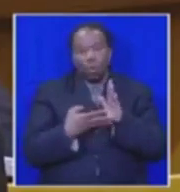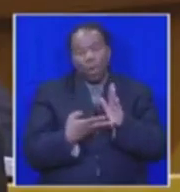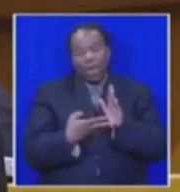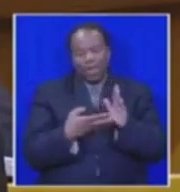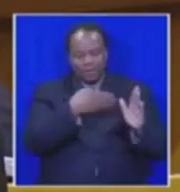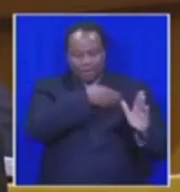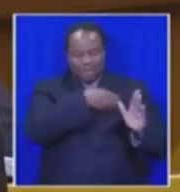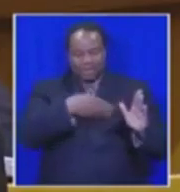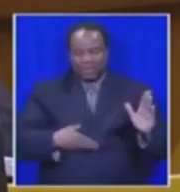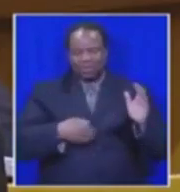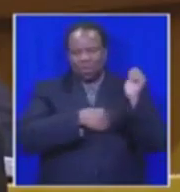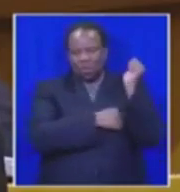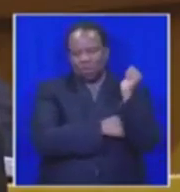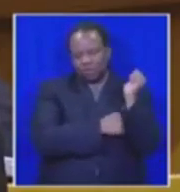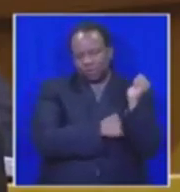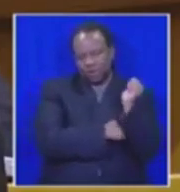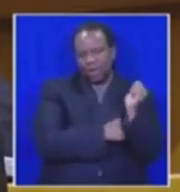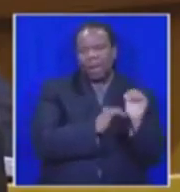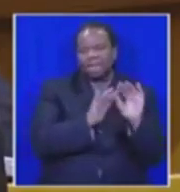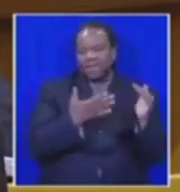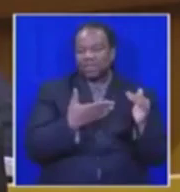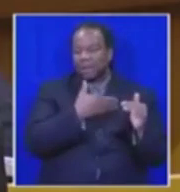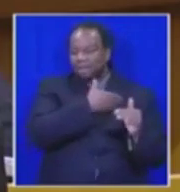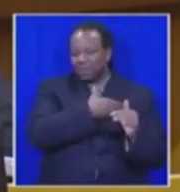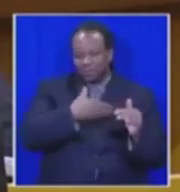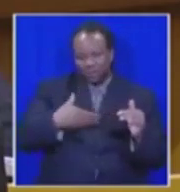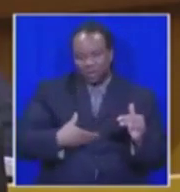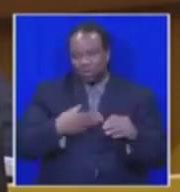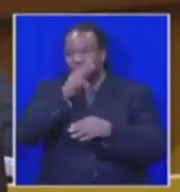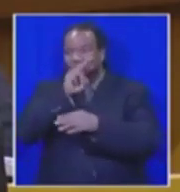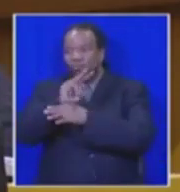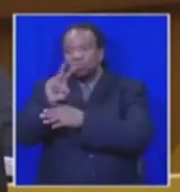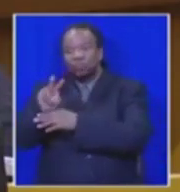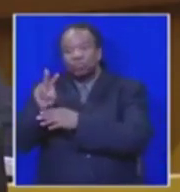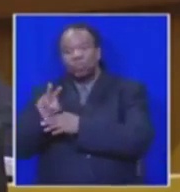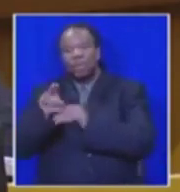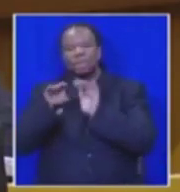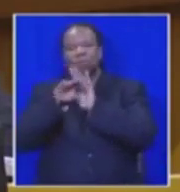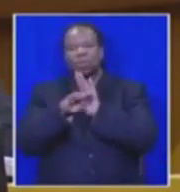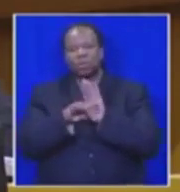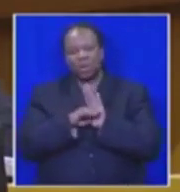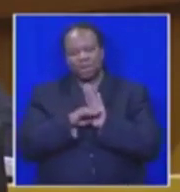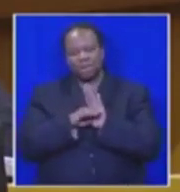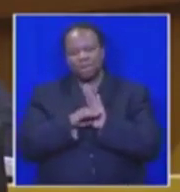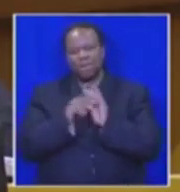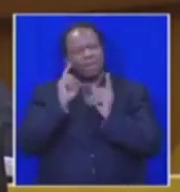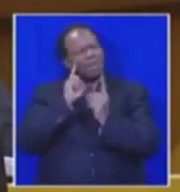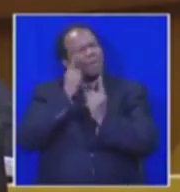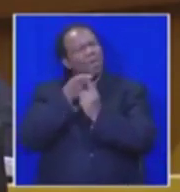include the Presidential Siyahlola Monitoring Program that aims to fast-track